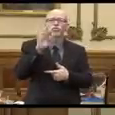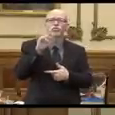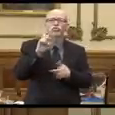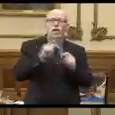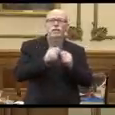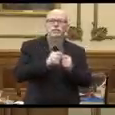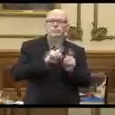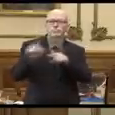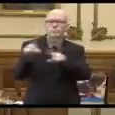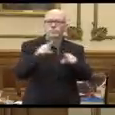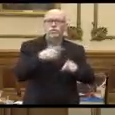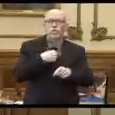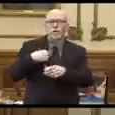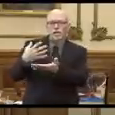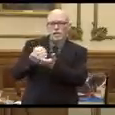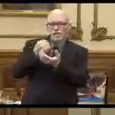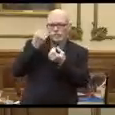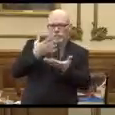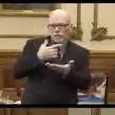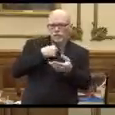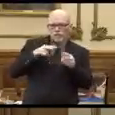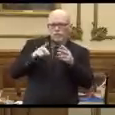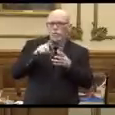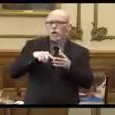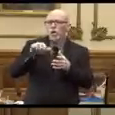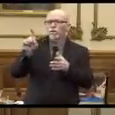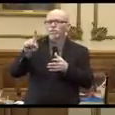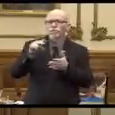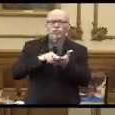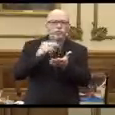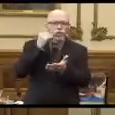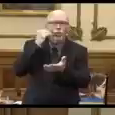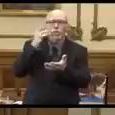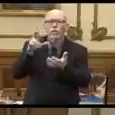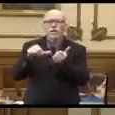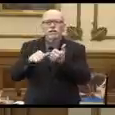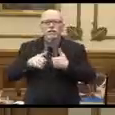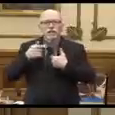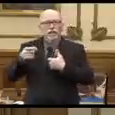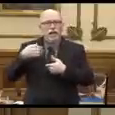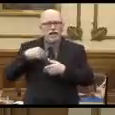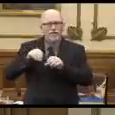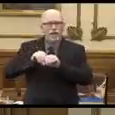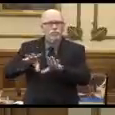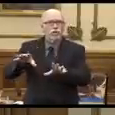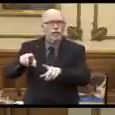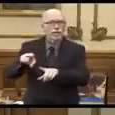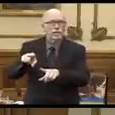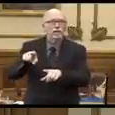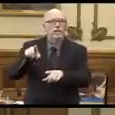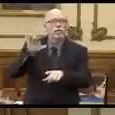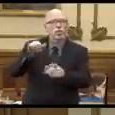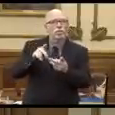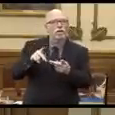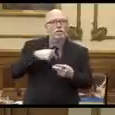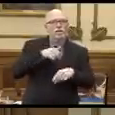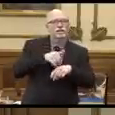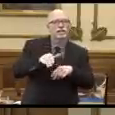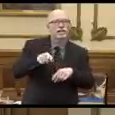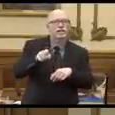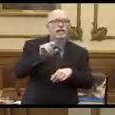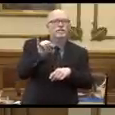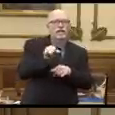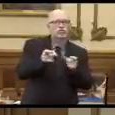we're getting that information and looking at where are there long-term care facilities that have active outbreaks. And there are the places that we send both